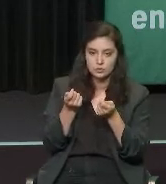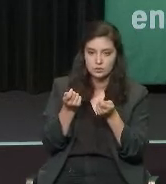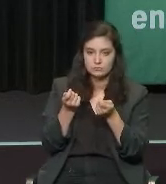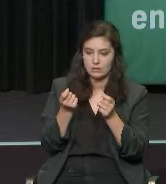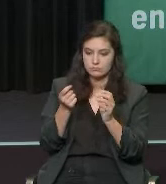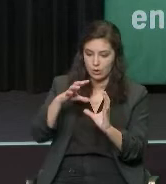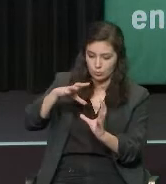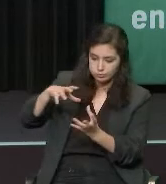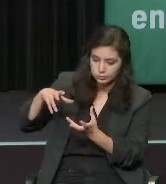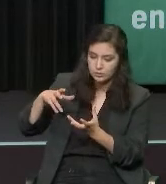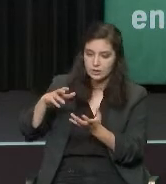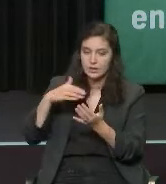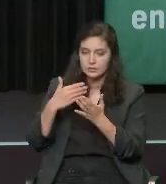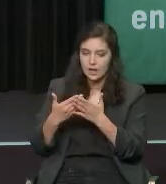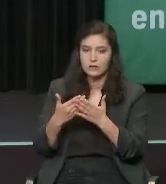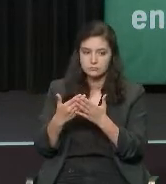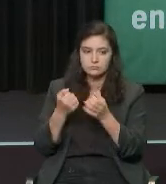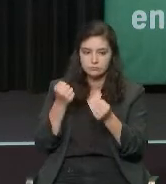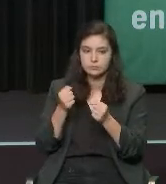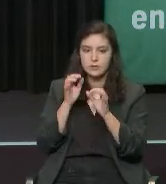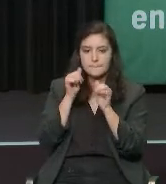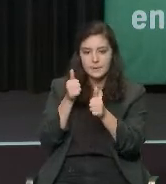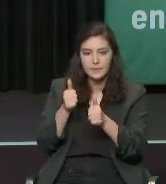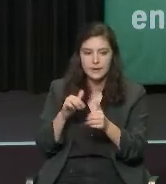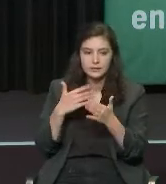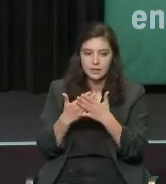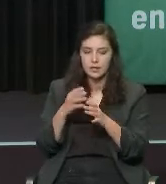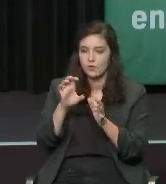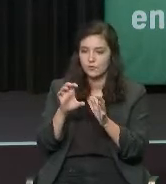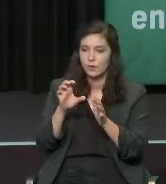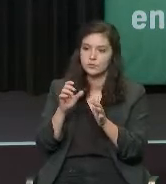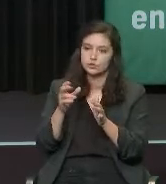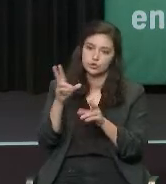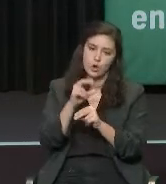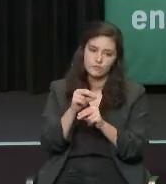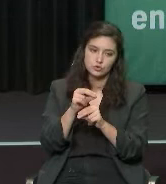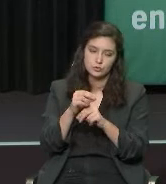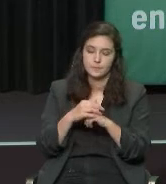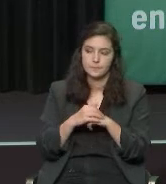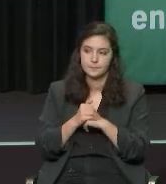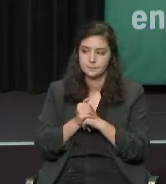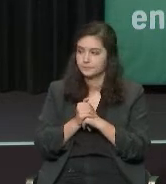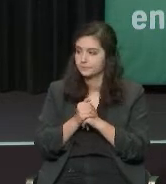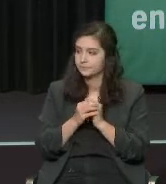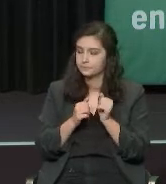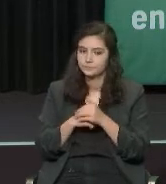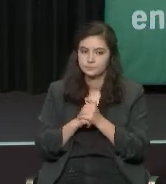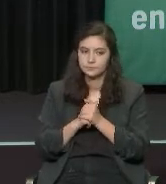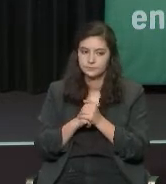globally and consistently and accurately using these new capabilities. So,